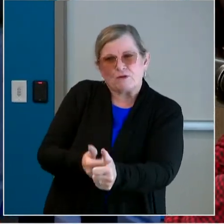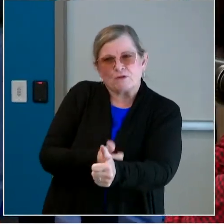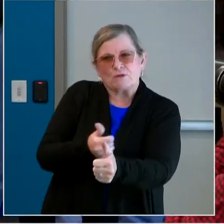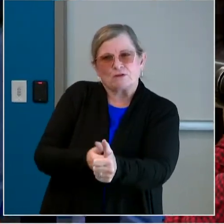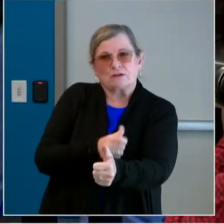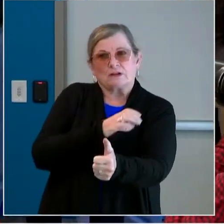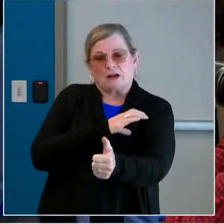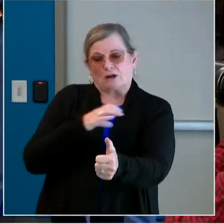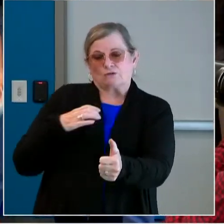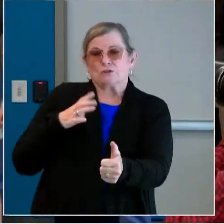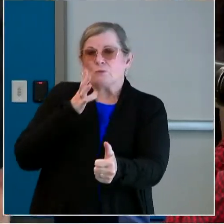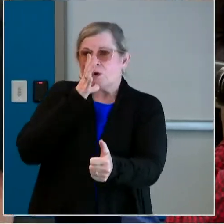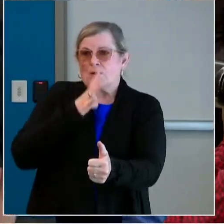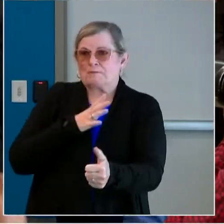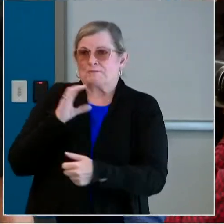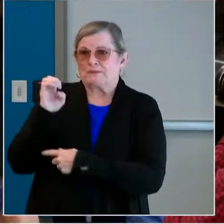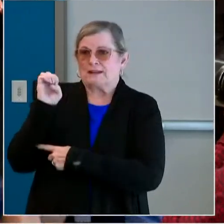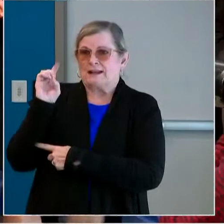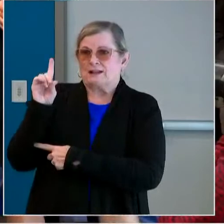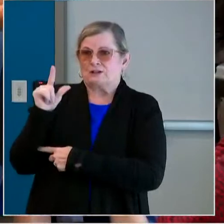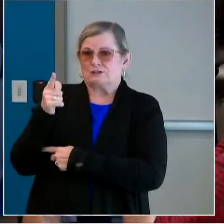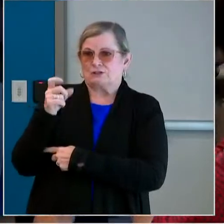Norton.